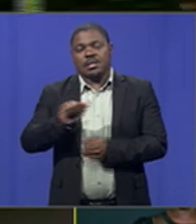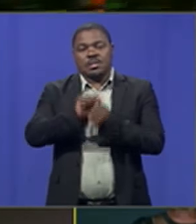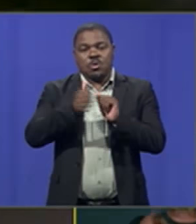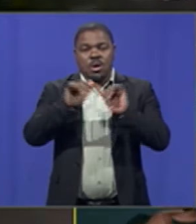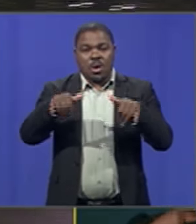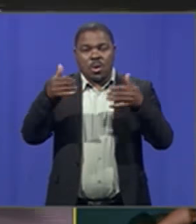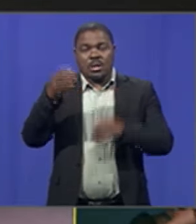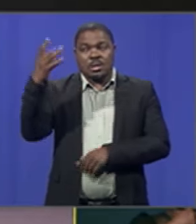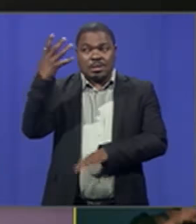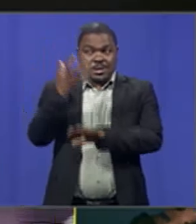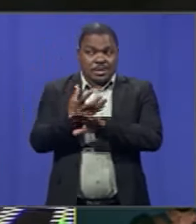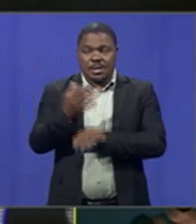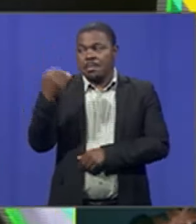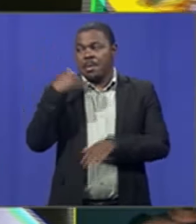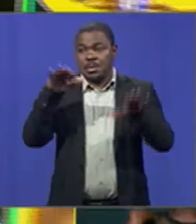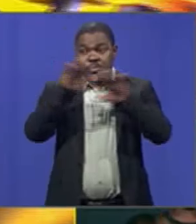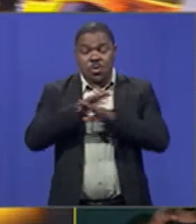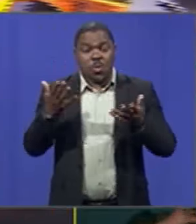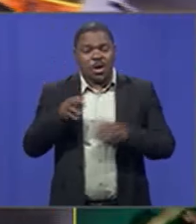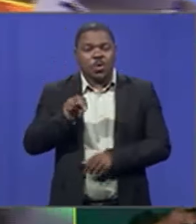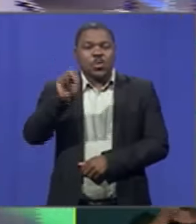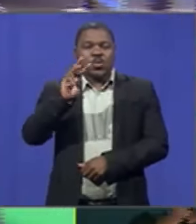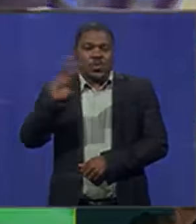Sun City kwa Northwest maabane bosigo.